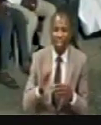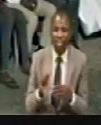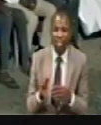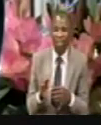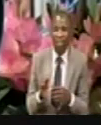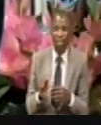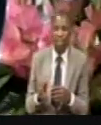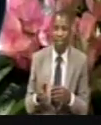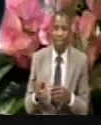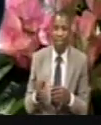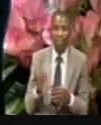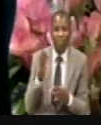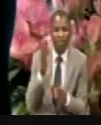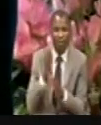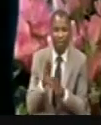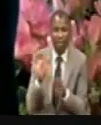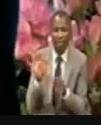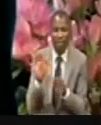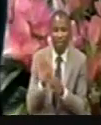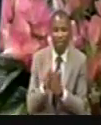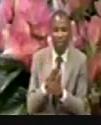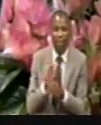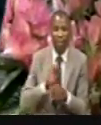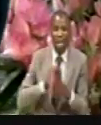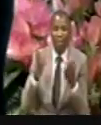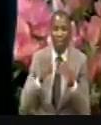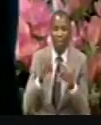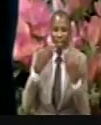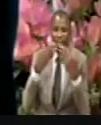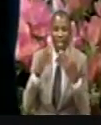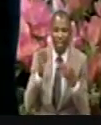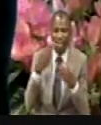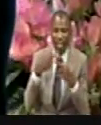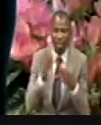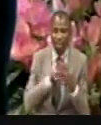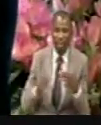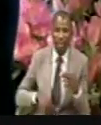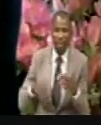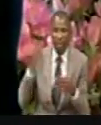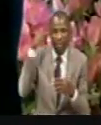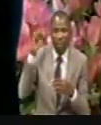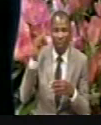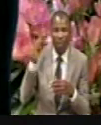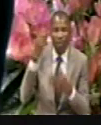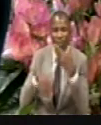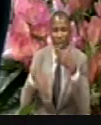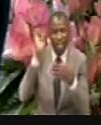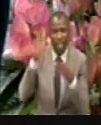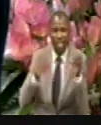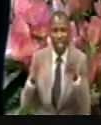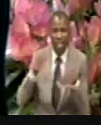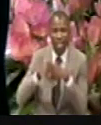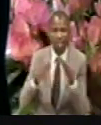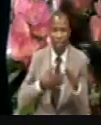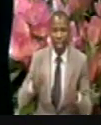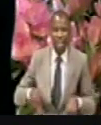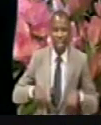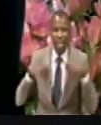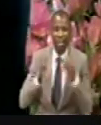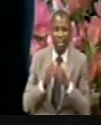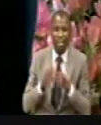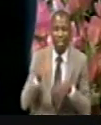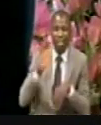Praise the Lord. My name is Oparime Faithful. I want to really thank the name of the Lord